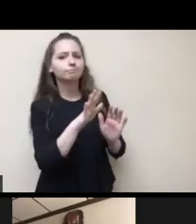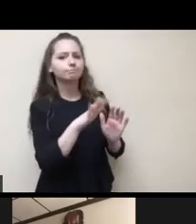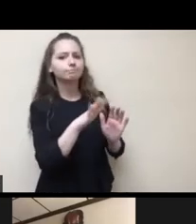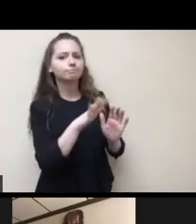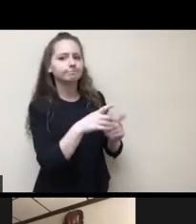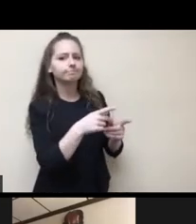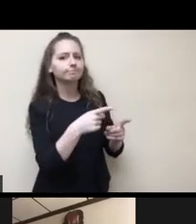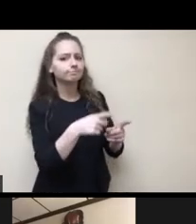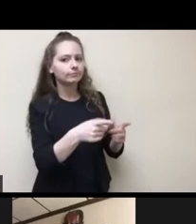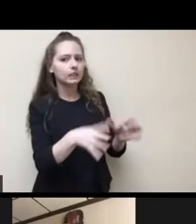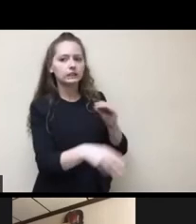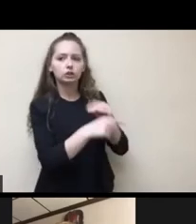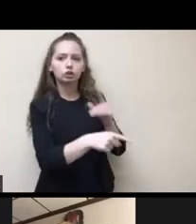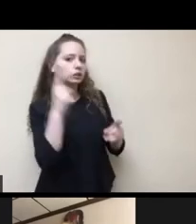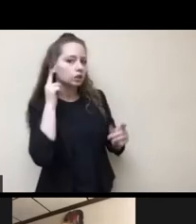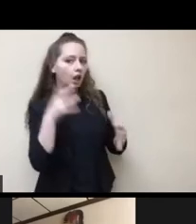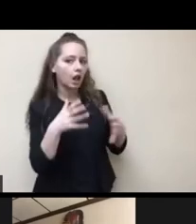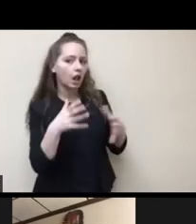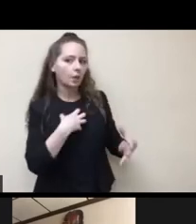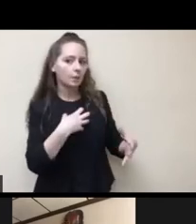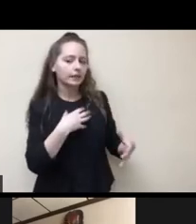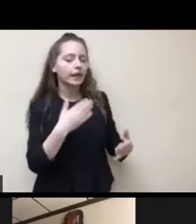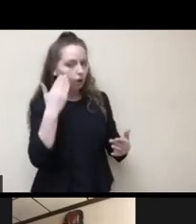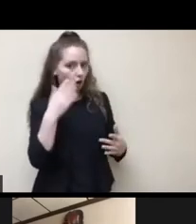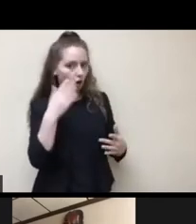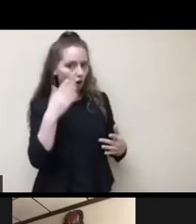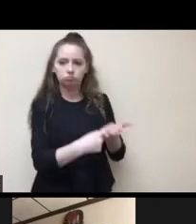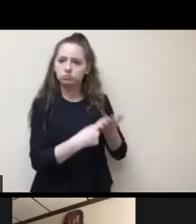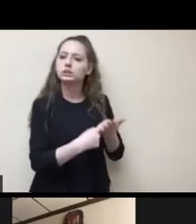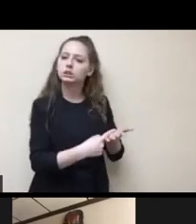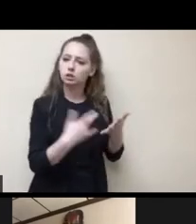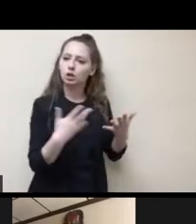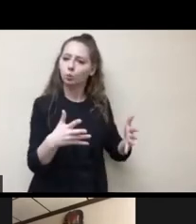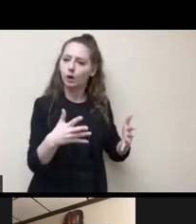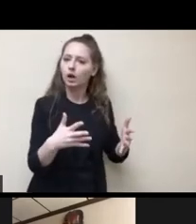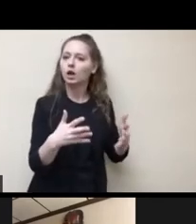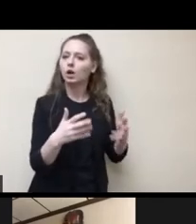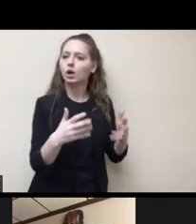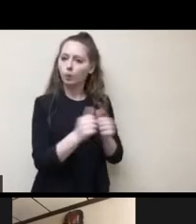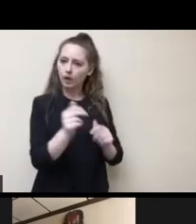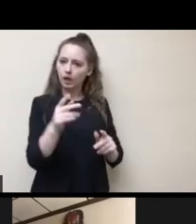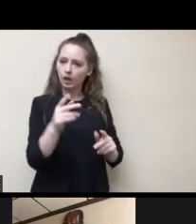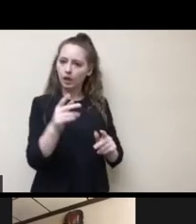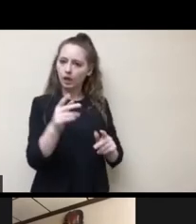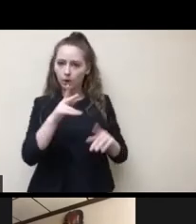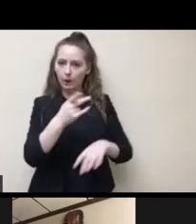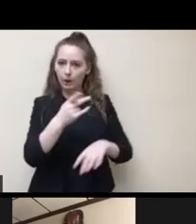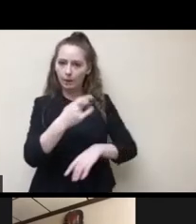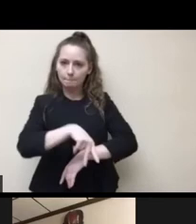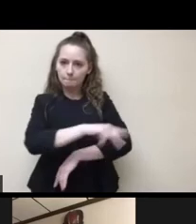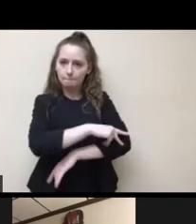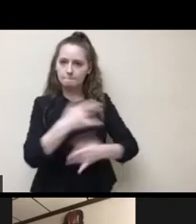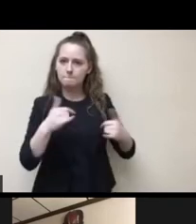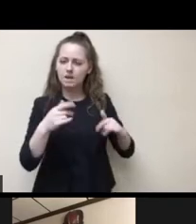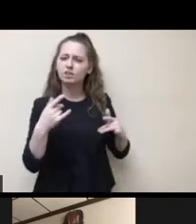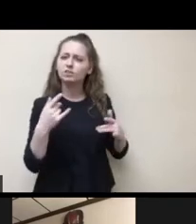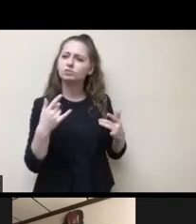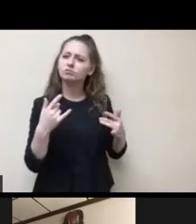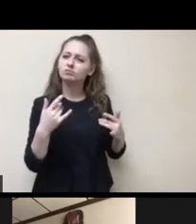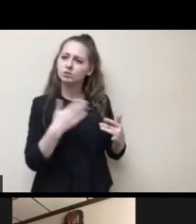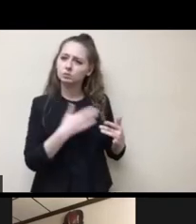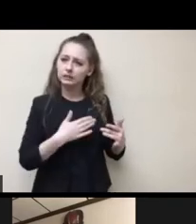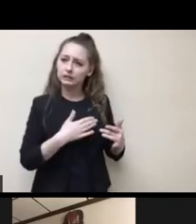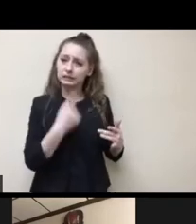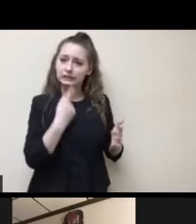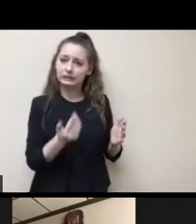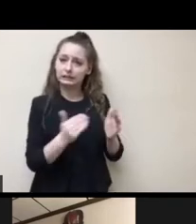lot of complaints, and I know we talked about this already with kids going to parks still. Could you please reiterate to the force that we need to do our